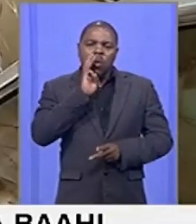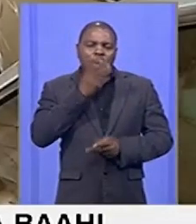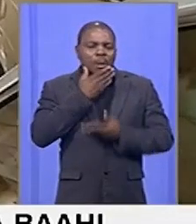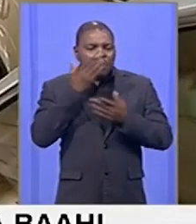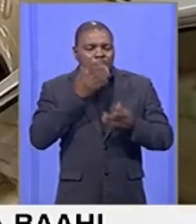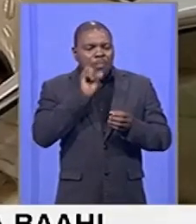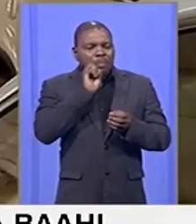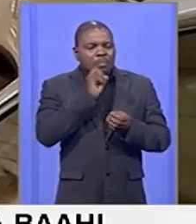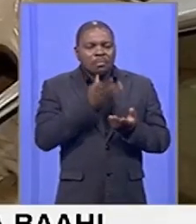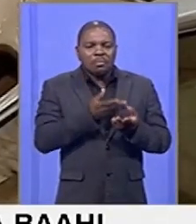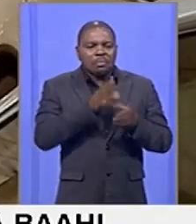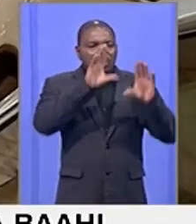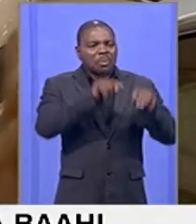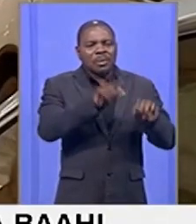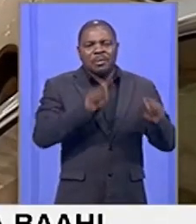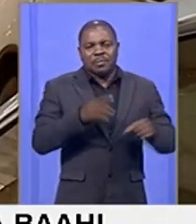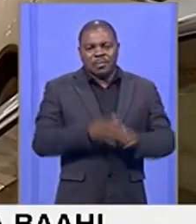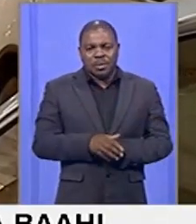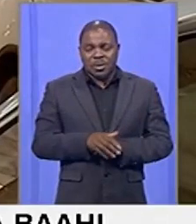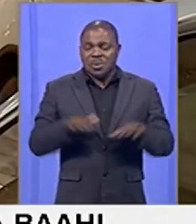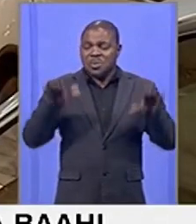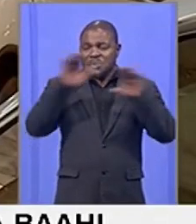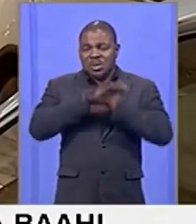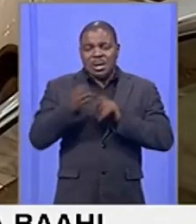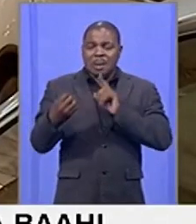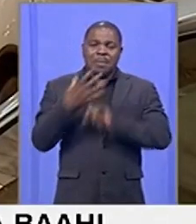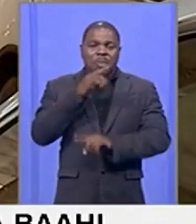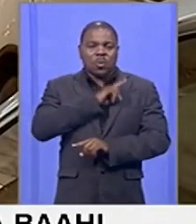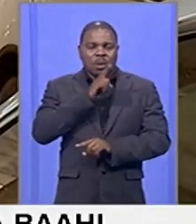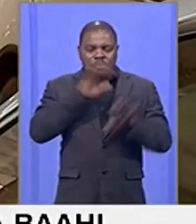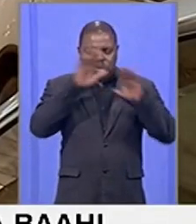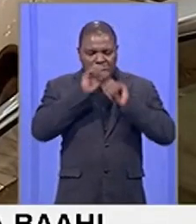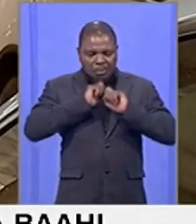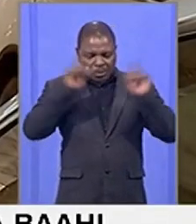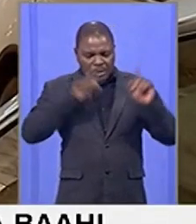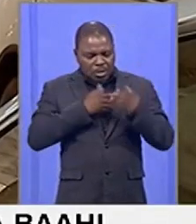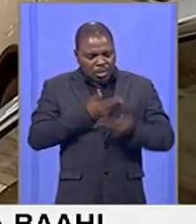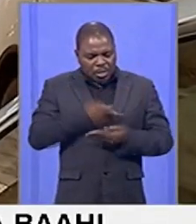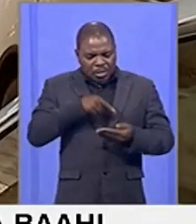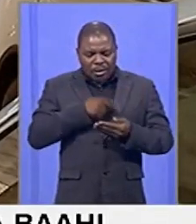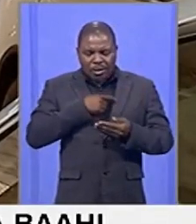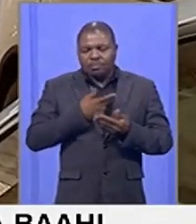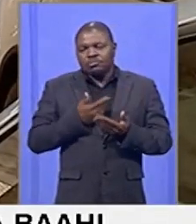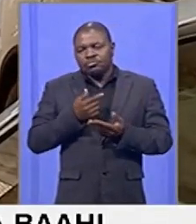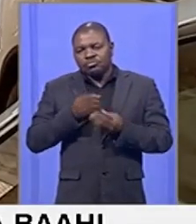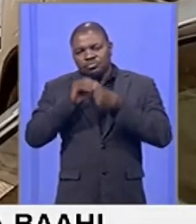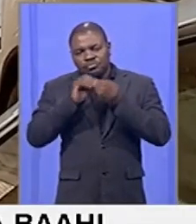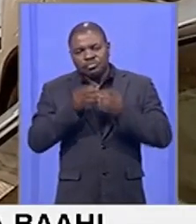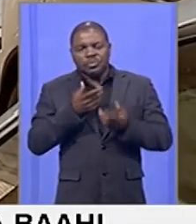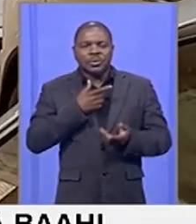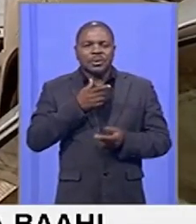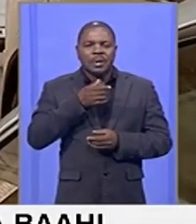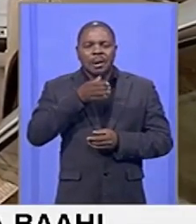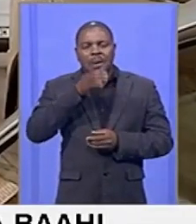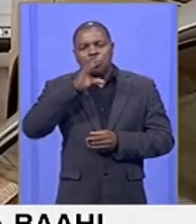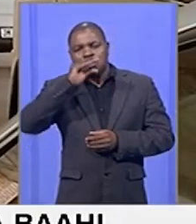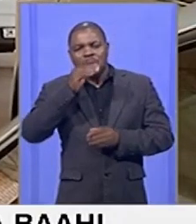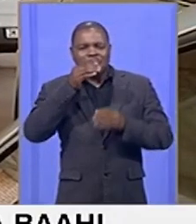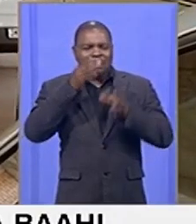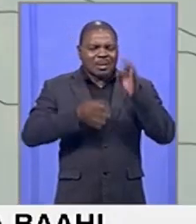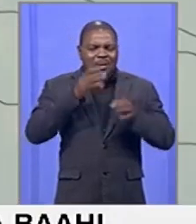E re affecta thata. Ba ra bosigo gore wa tsoga ka re ke na le ngwana monnyane ke re ke mo direla lebotlolo ke palela ko polakela ngwana metsi a mo